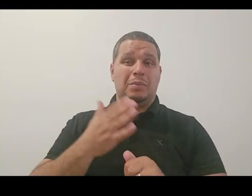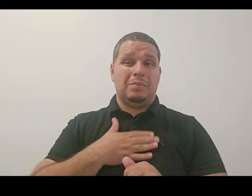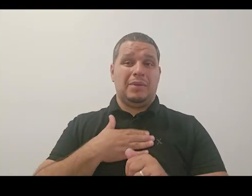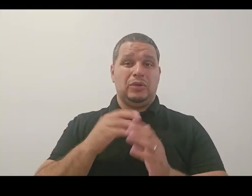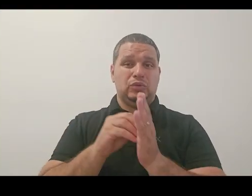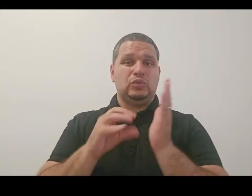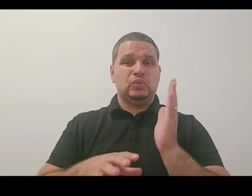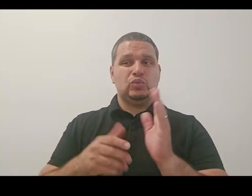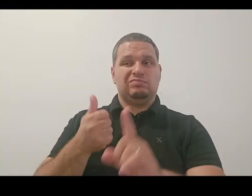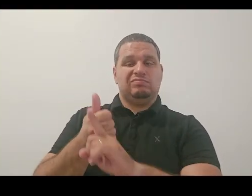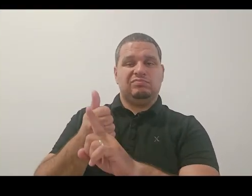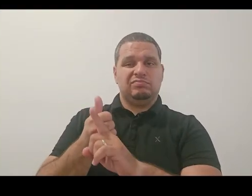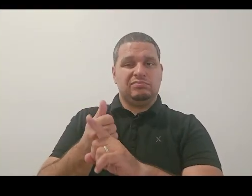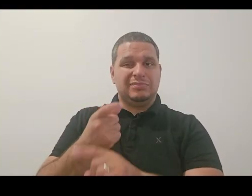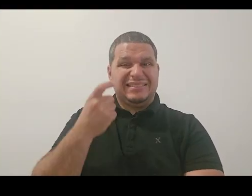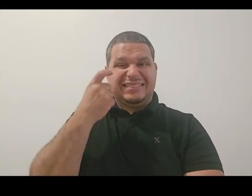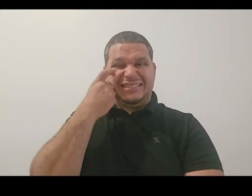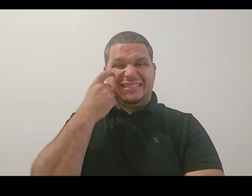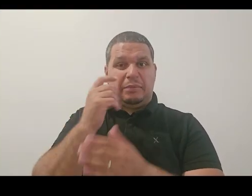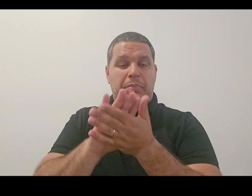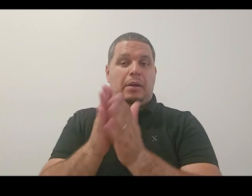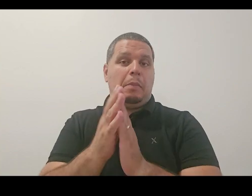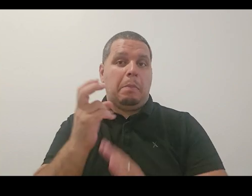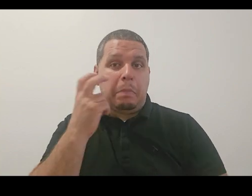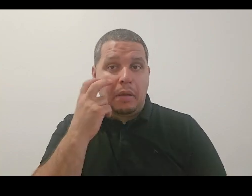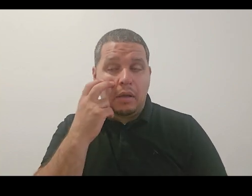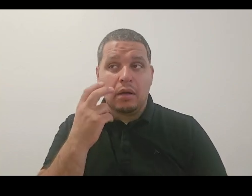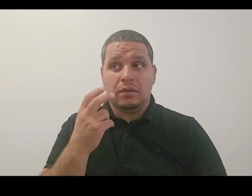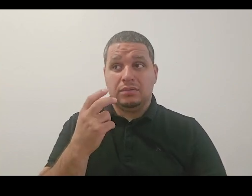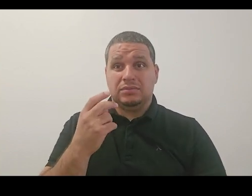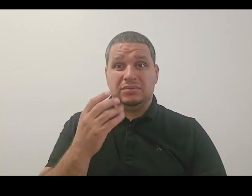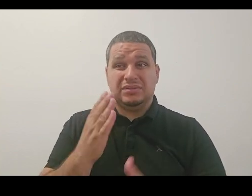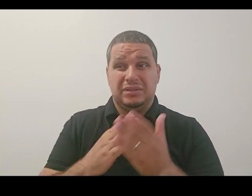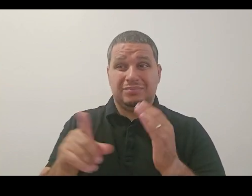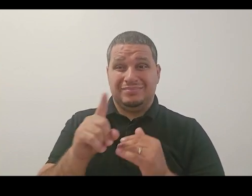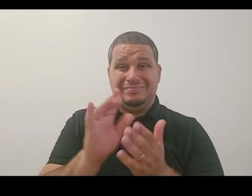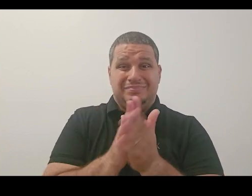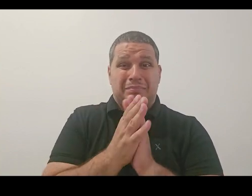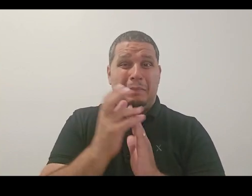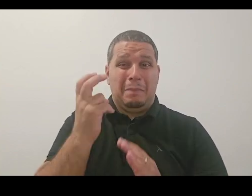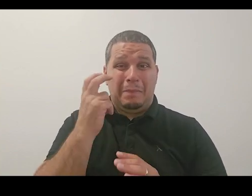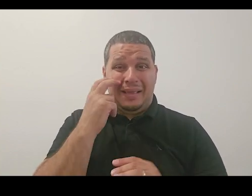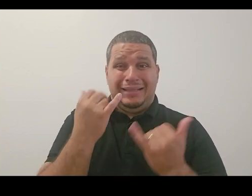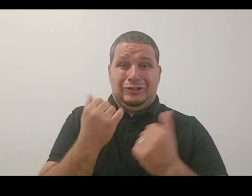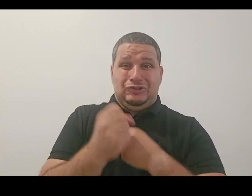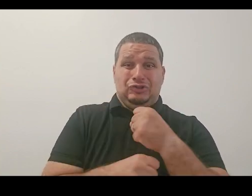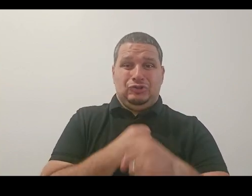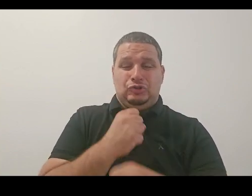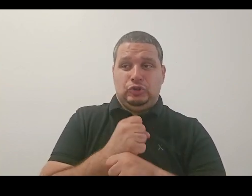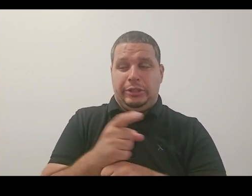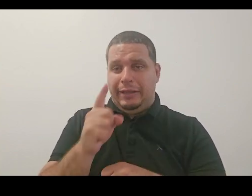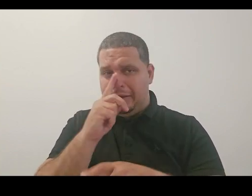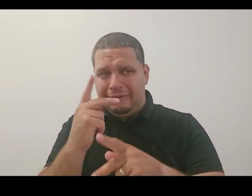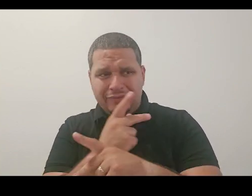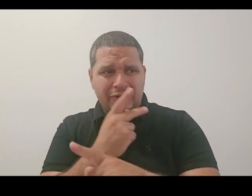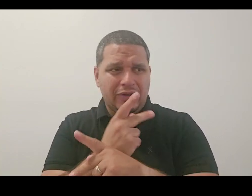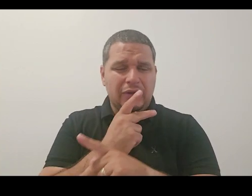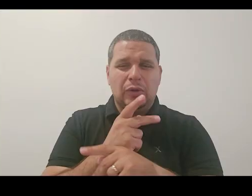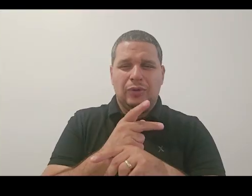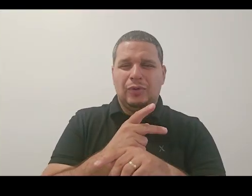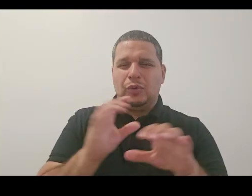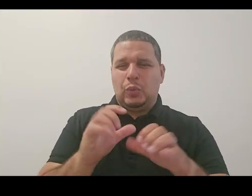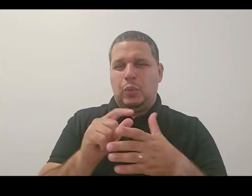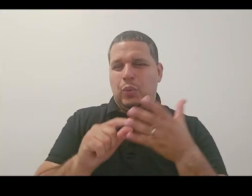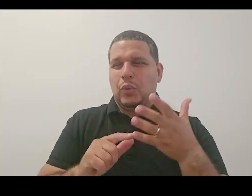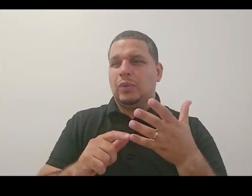have just gone blind, like some as recently as this year, and they're figuring it out, right? Like they're doing the things that